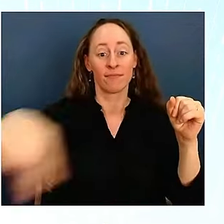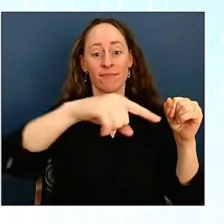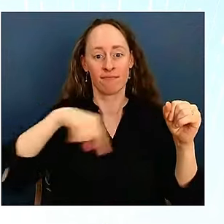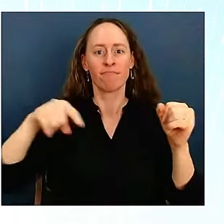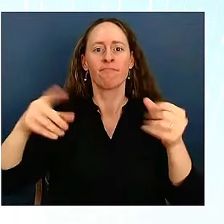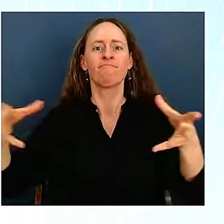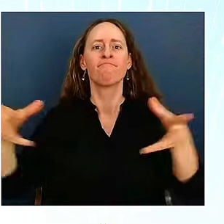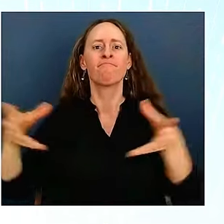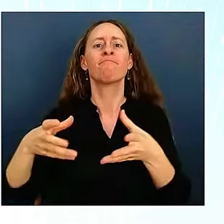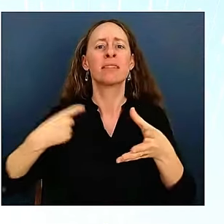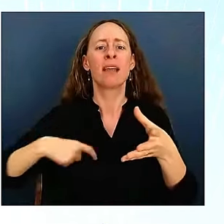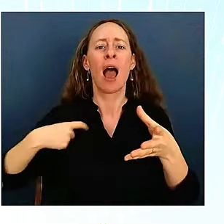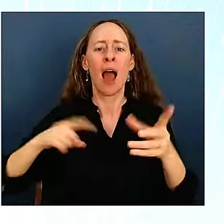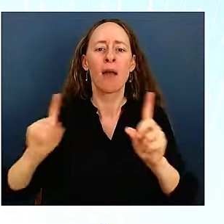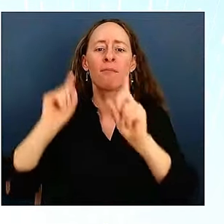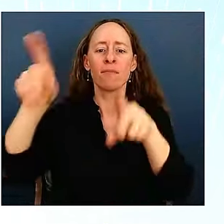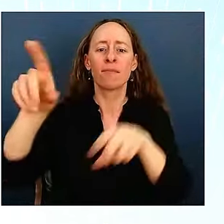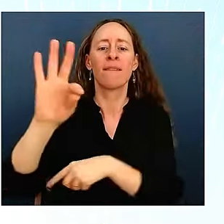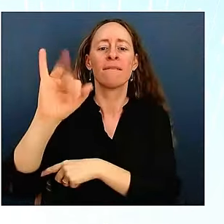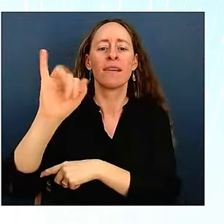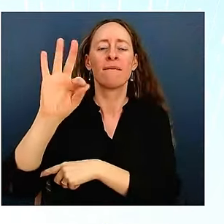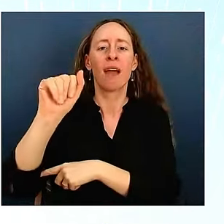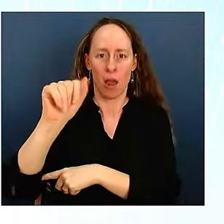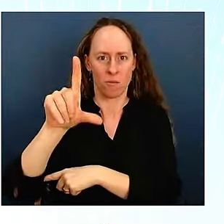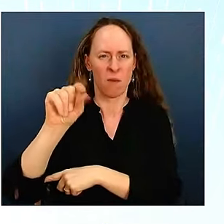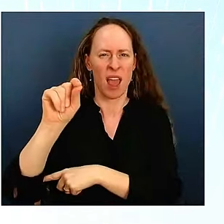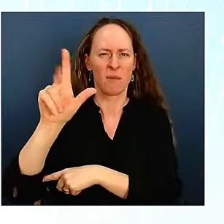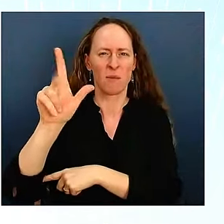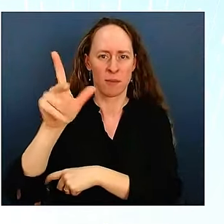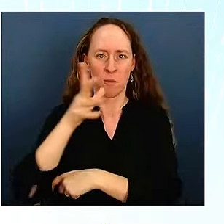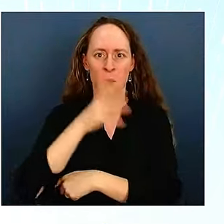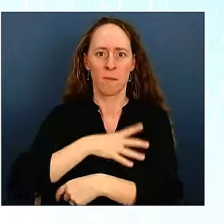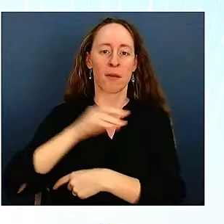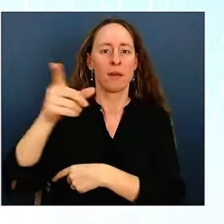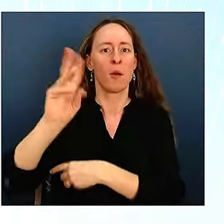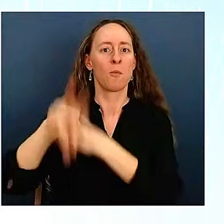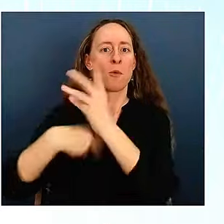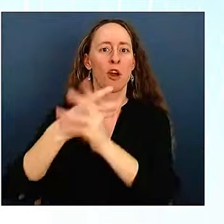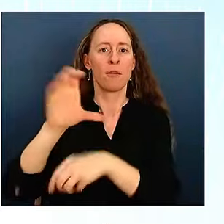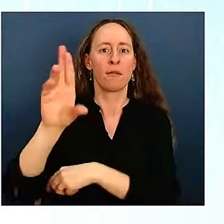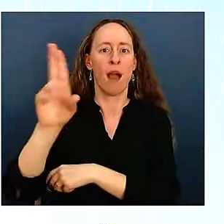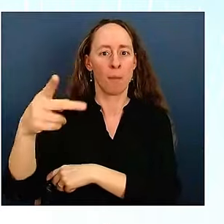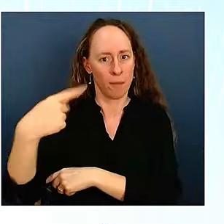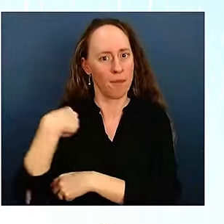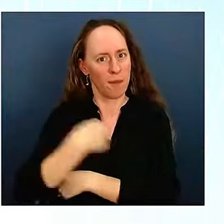World Cup, and that was a real honor. Just a couple of months ago, thank you.